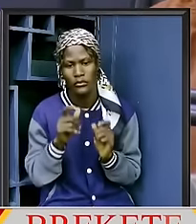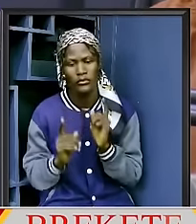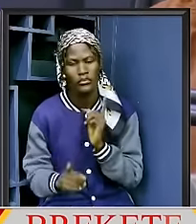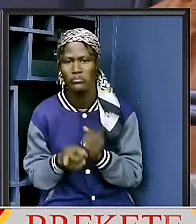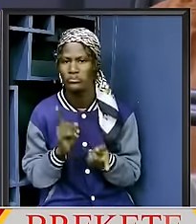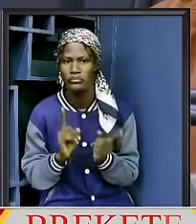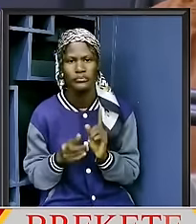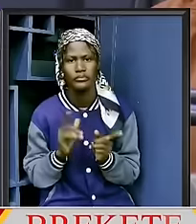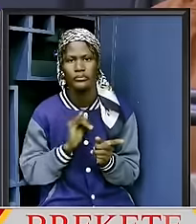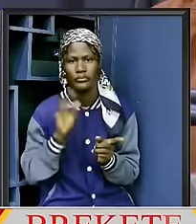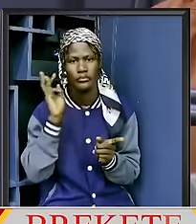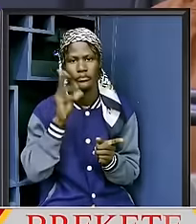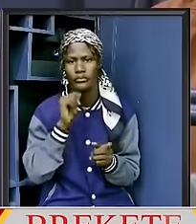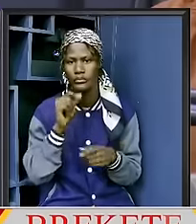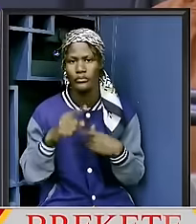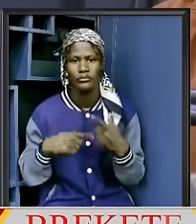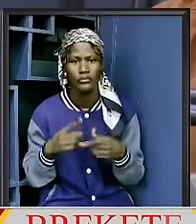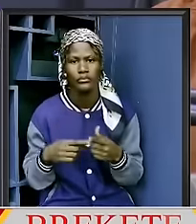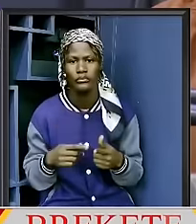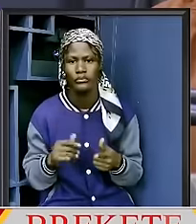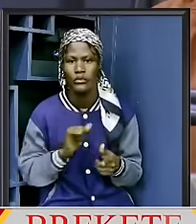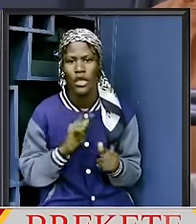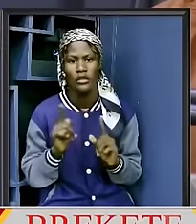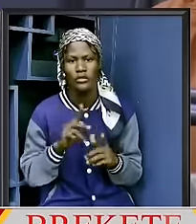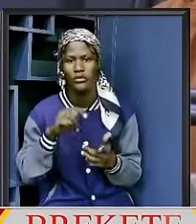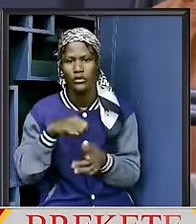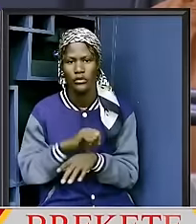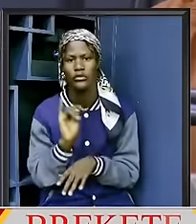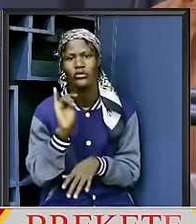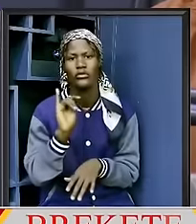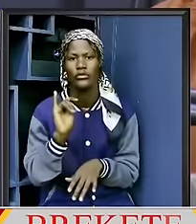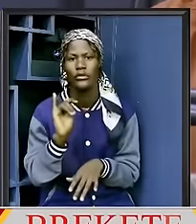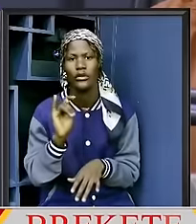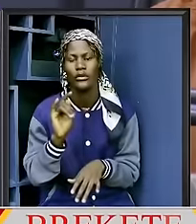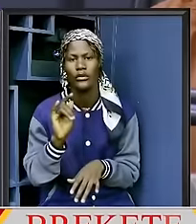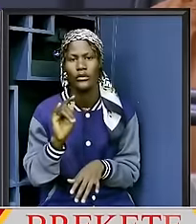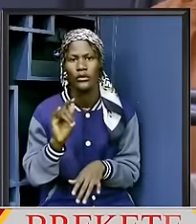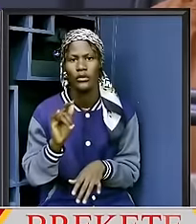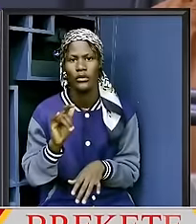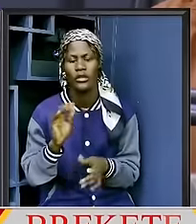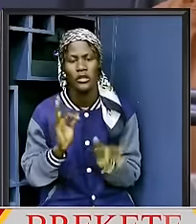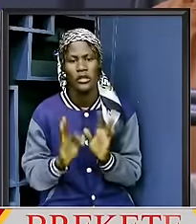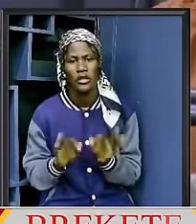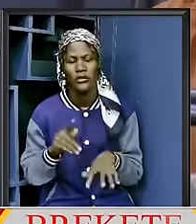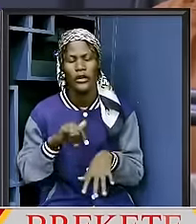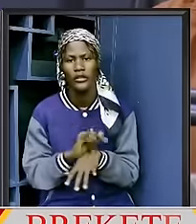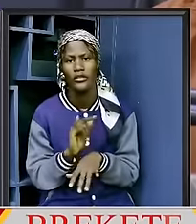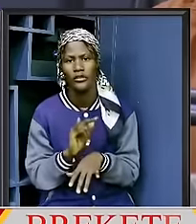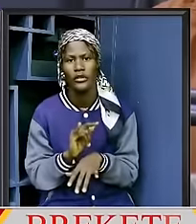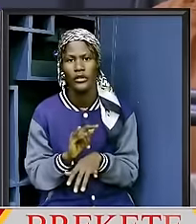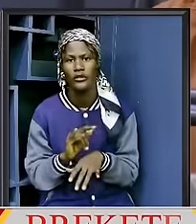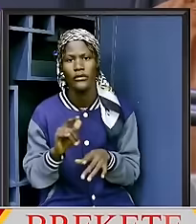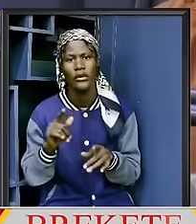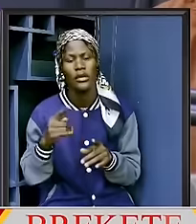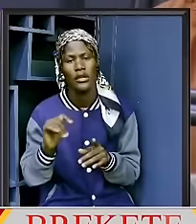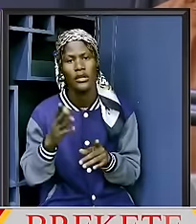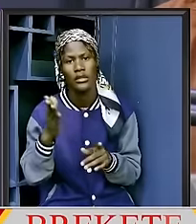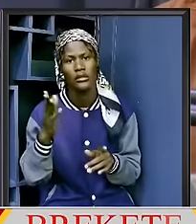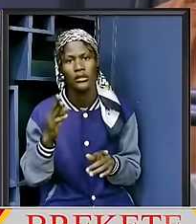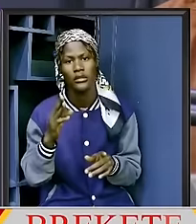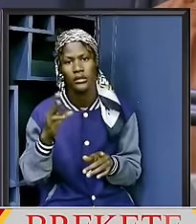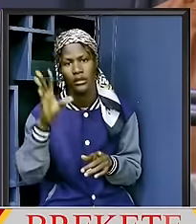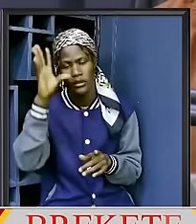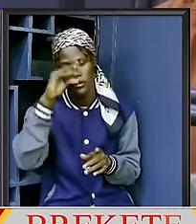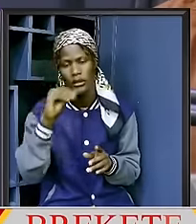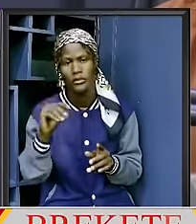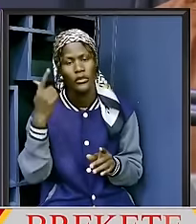I will not go. Even when they say my mother was sick, I did not travel. Because Utako, the man said, if I travel, this man would think I've run away.